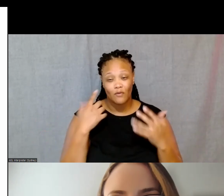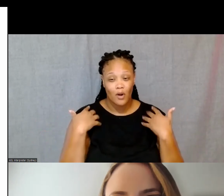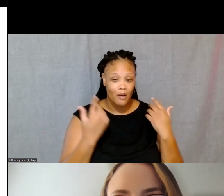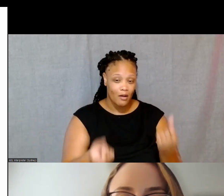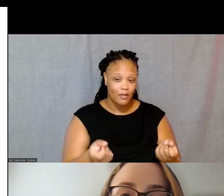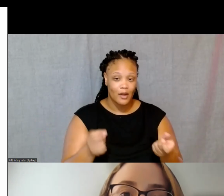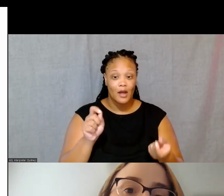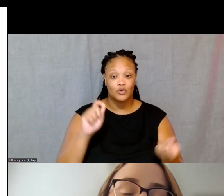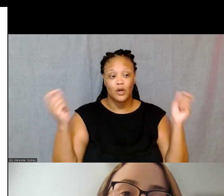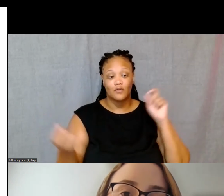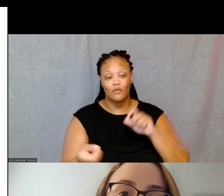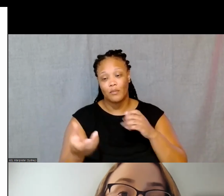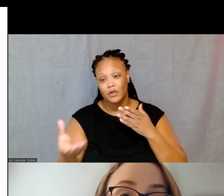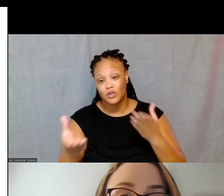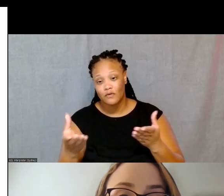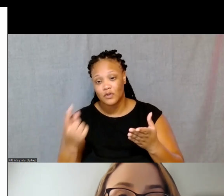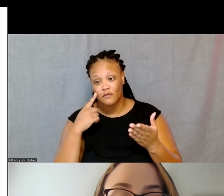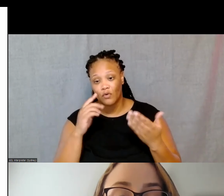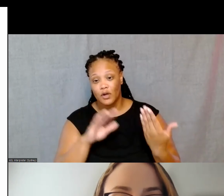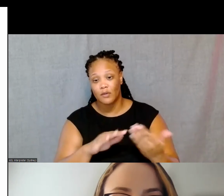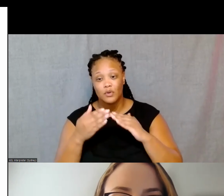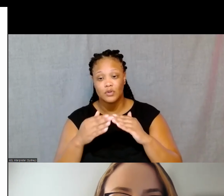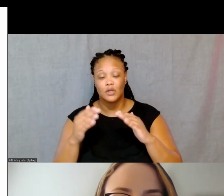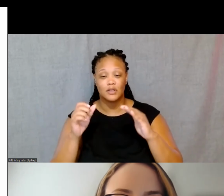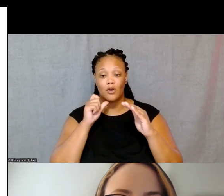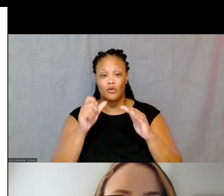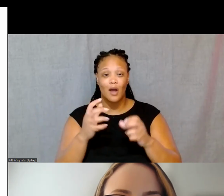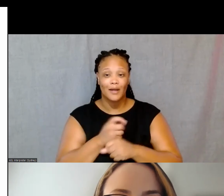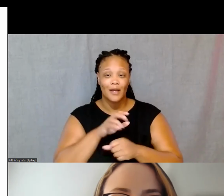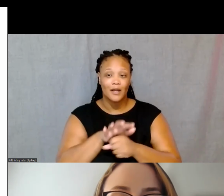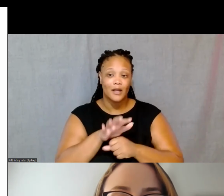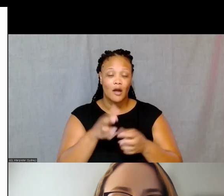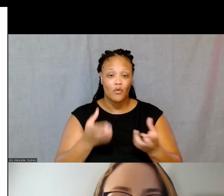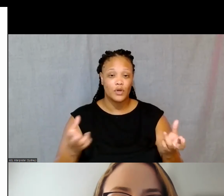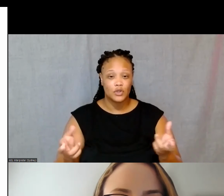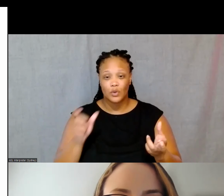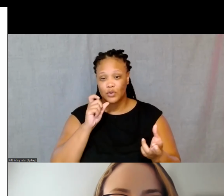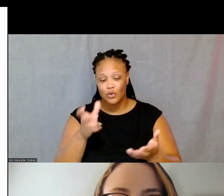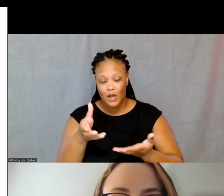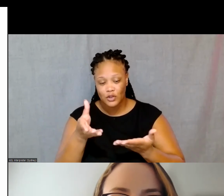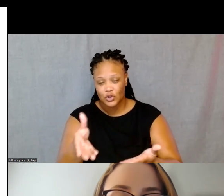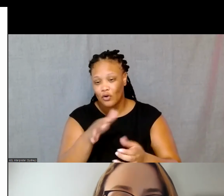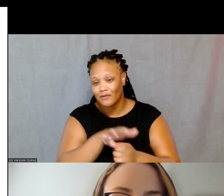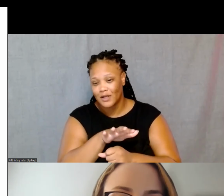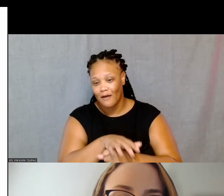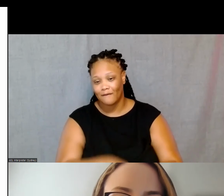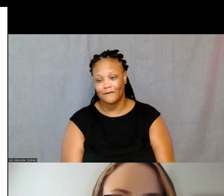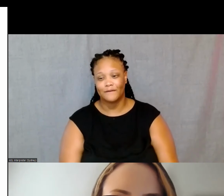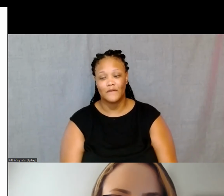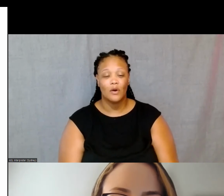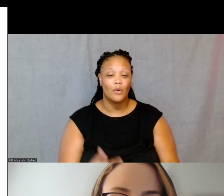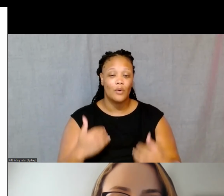transforming services for communities that may be under-resourced or underserved. Now, there are specific CalAIM initiatives